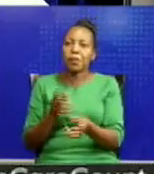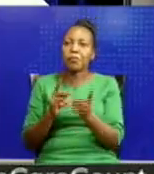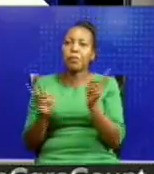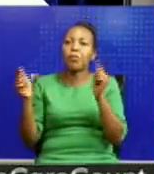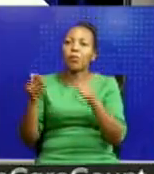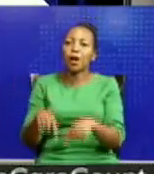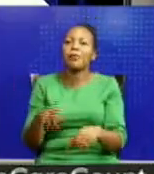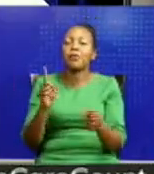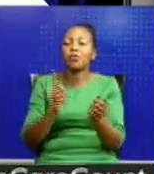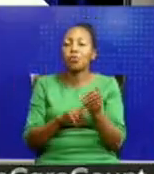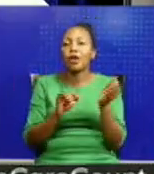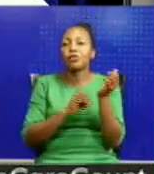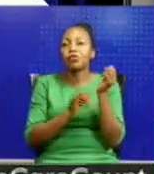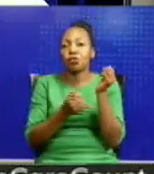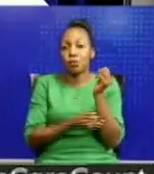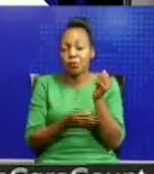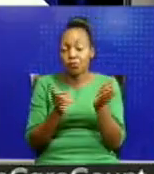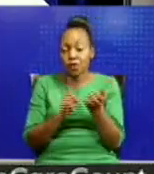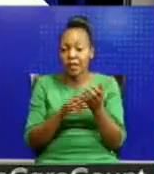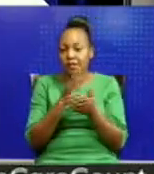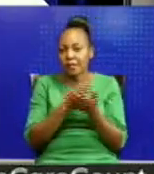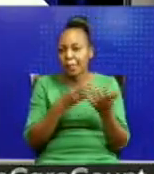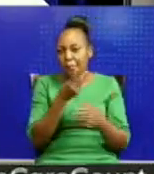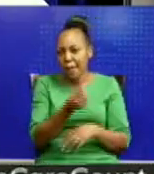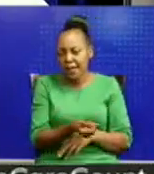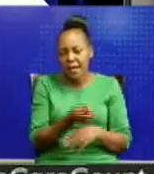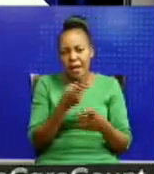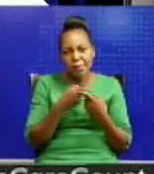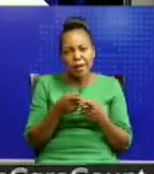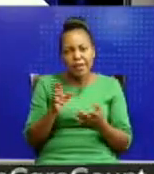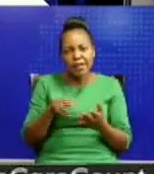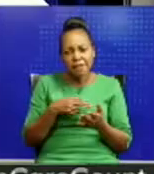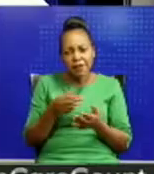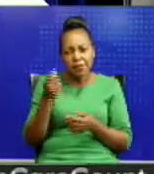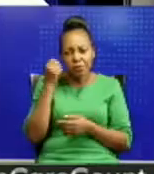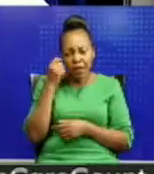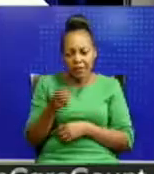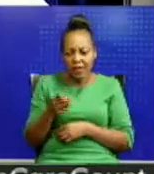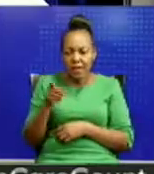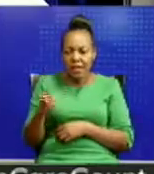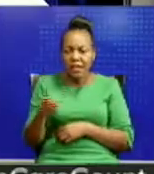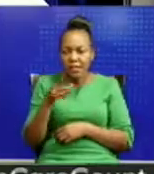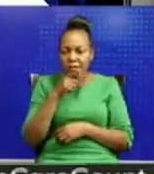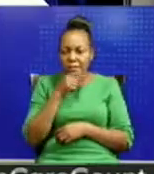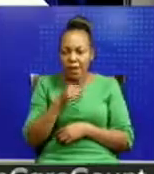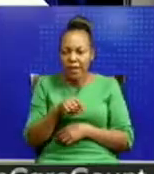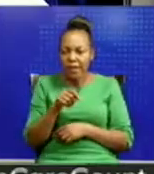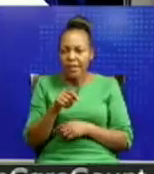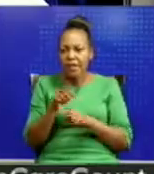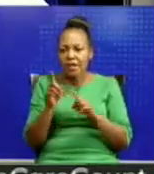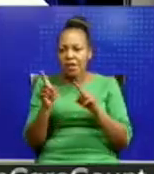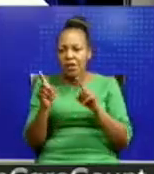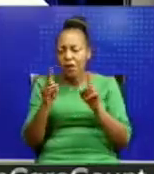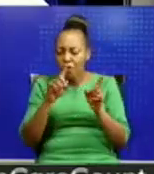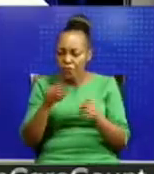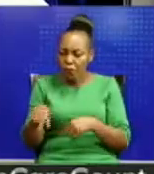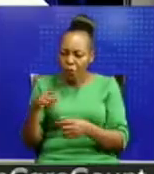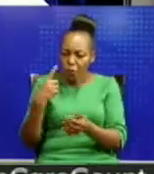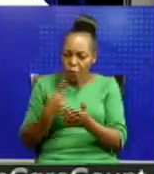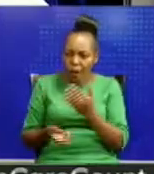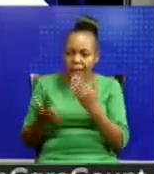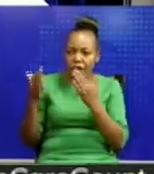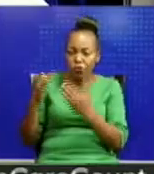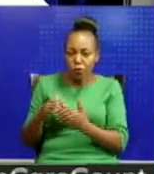come and get jobs because they are willing to get income. But they don't look at what is it that this man has to forego, or what is it that has to be